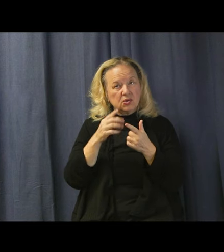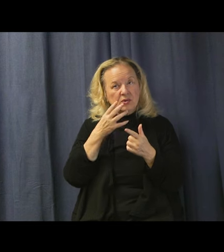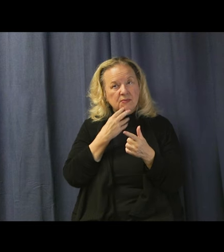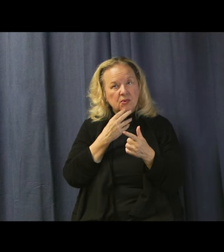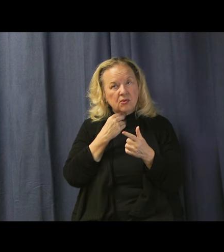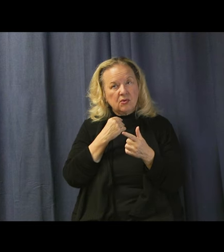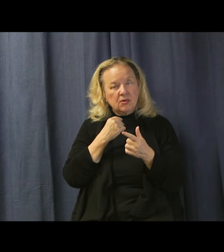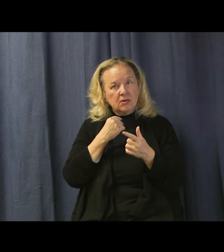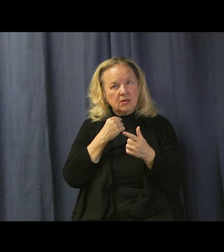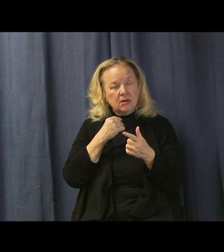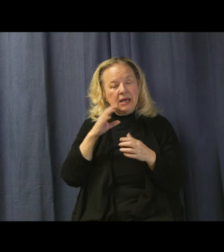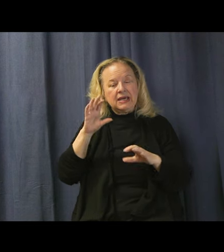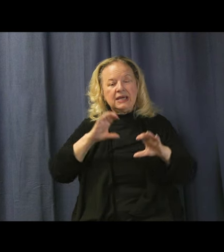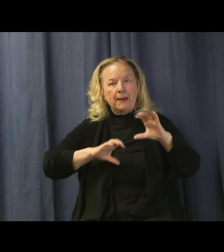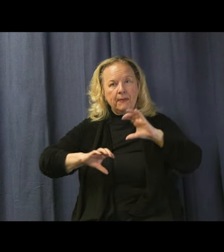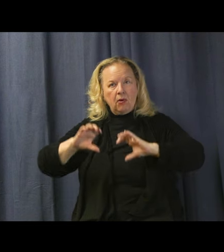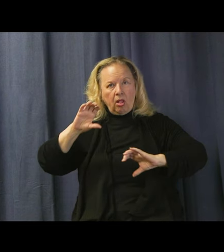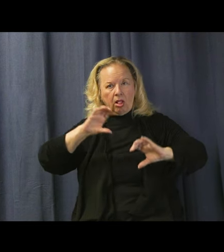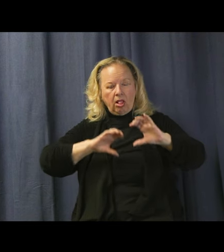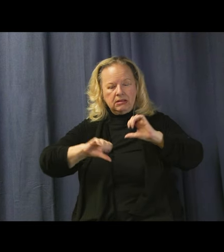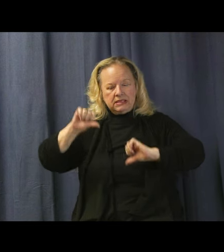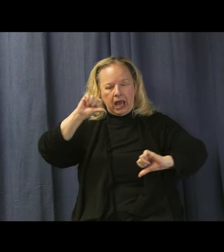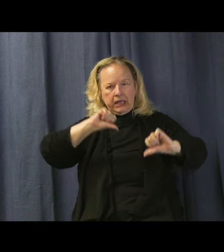The chemical language.